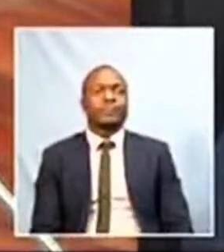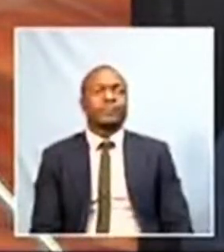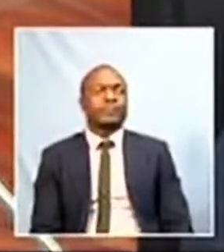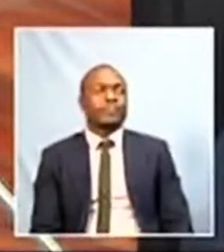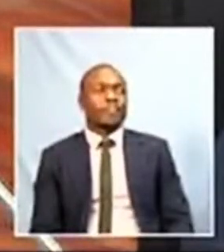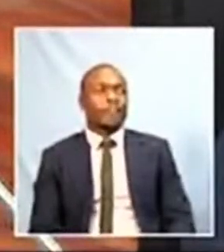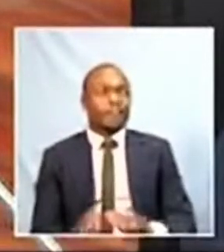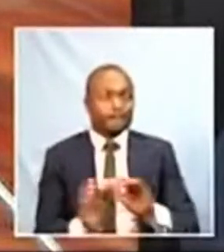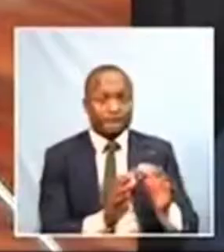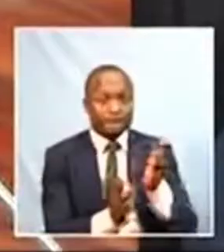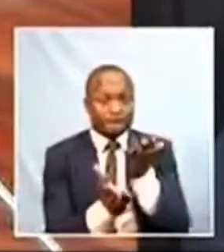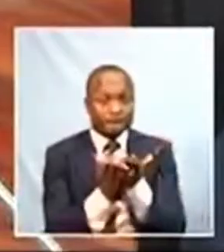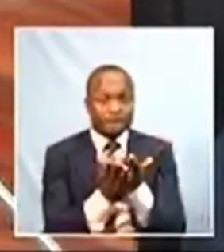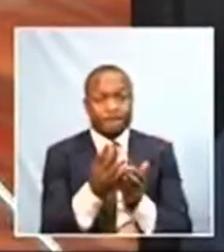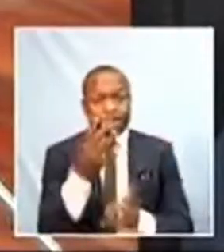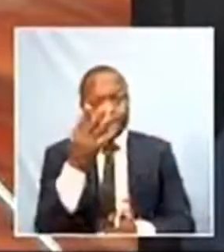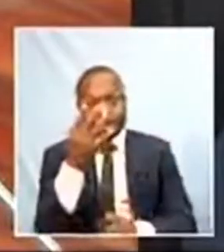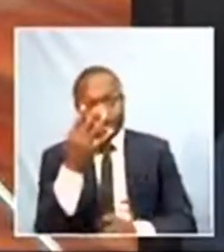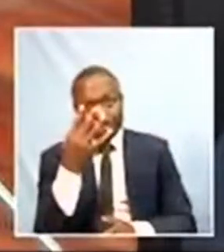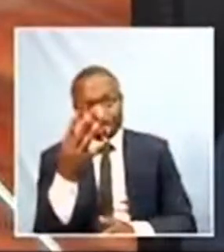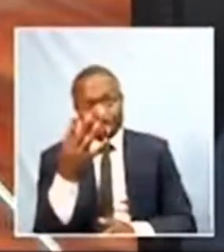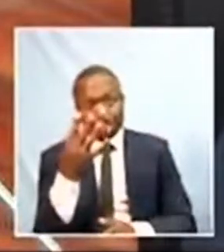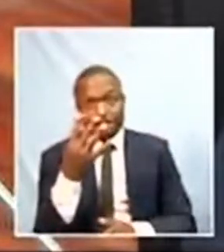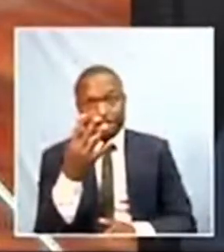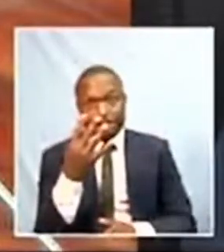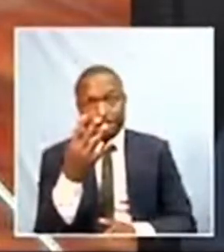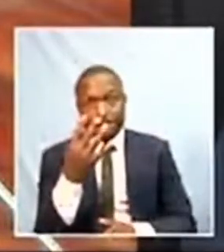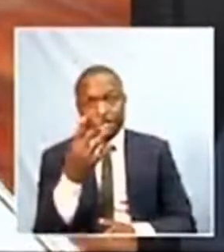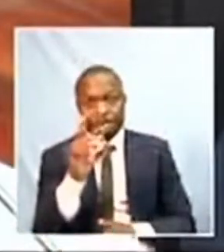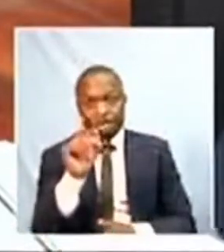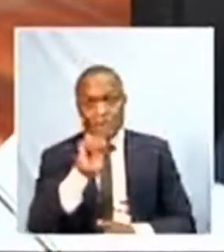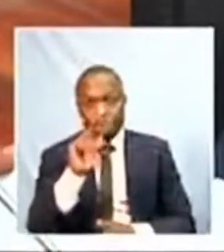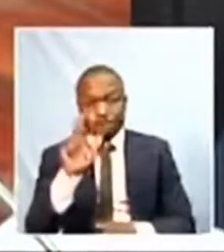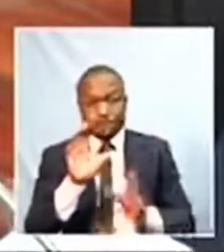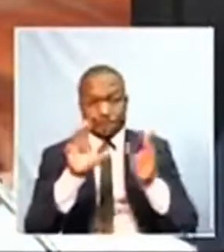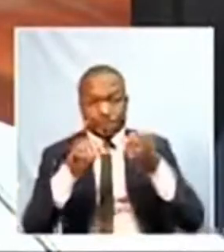We move to Appendix 4, 2023 Community Projects.